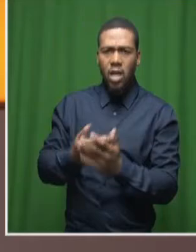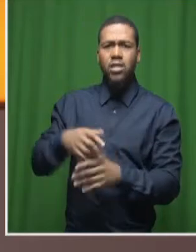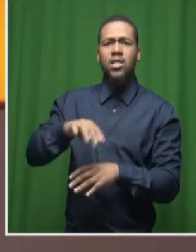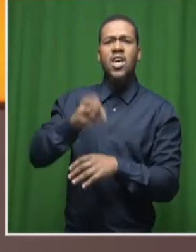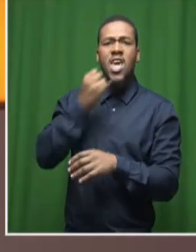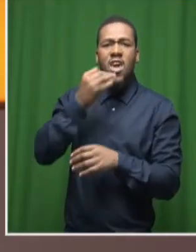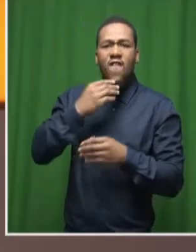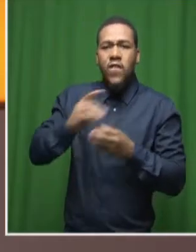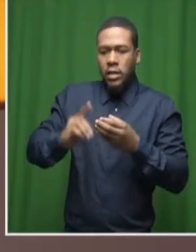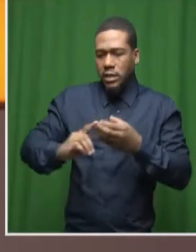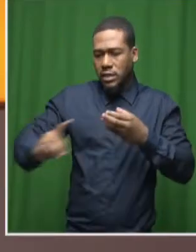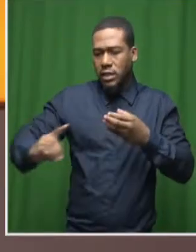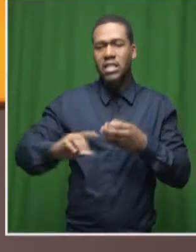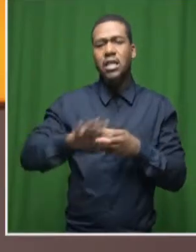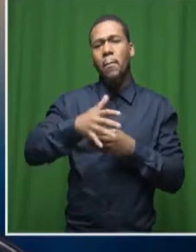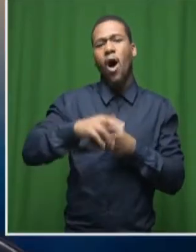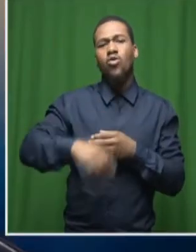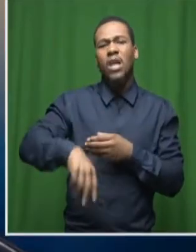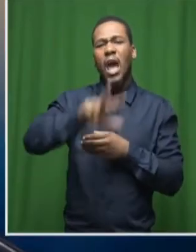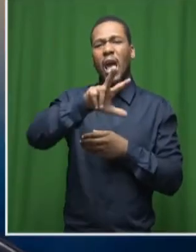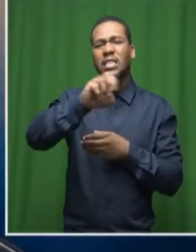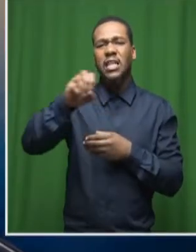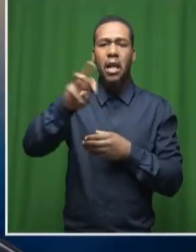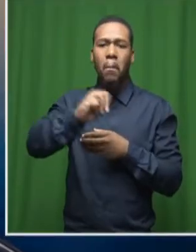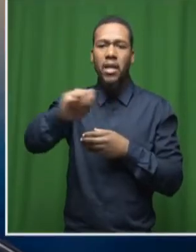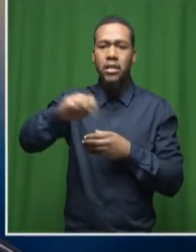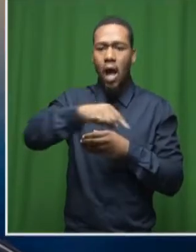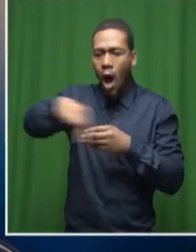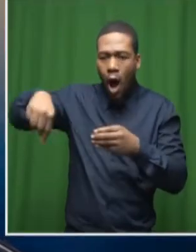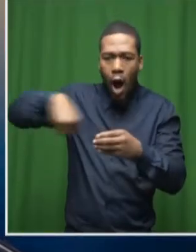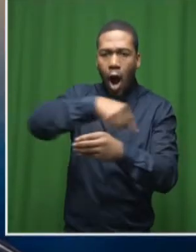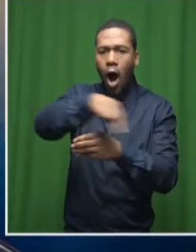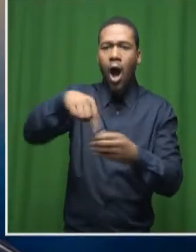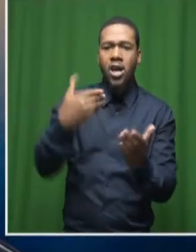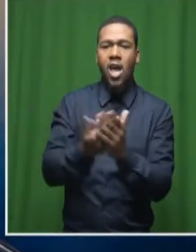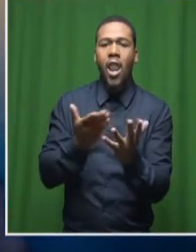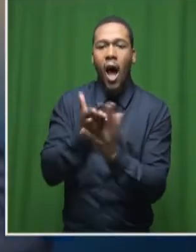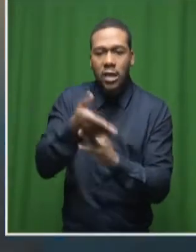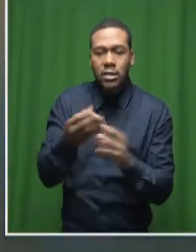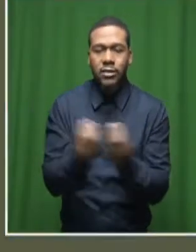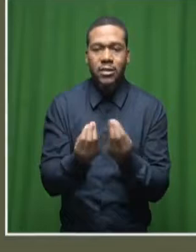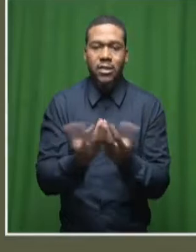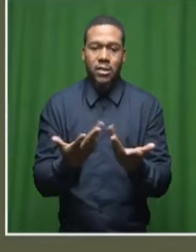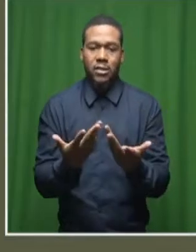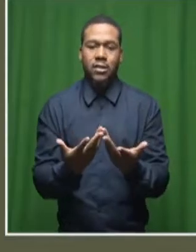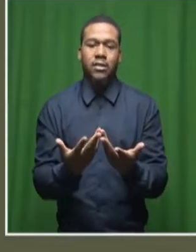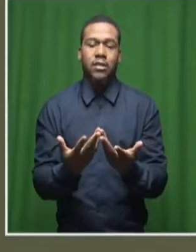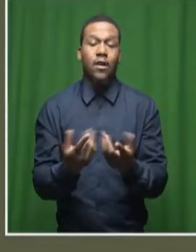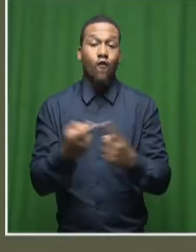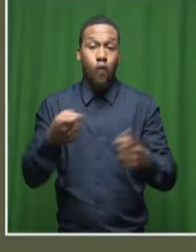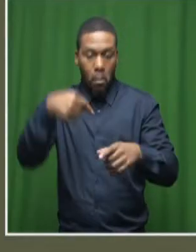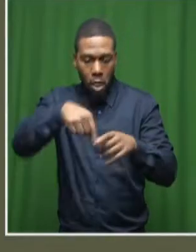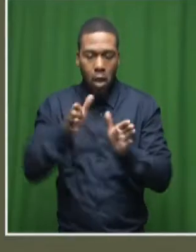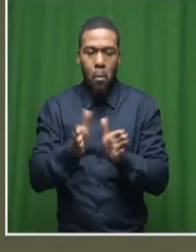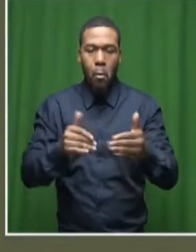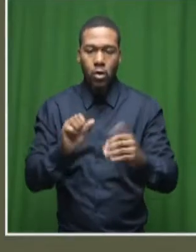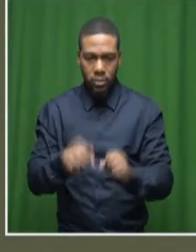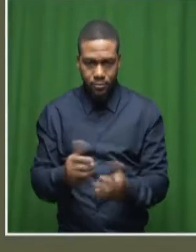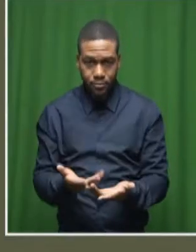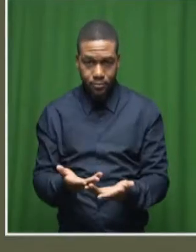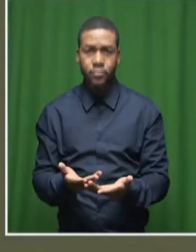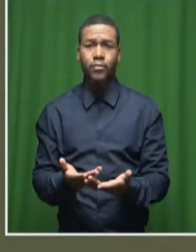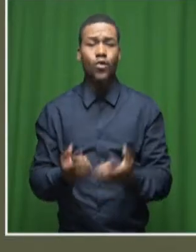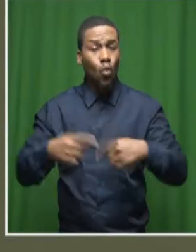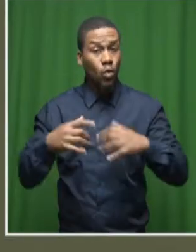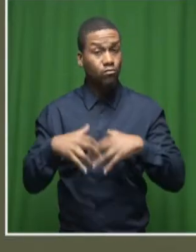and all the content that's in the box. We're able to update and get information to assessments directly. Okay. And so that was where we started. And